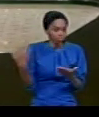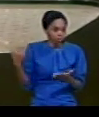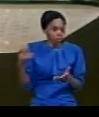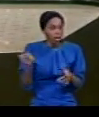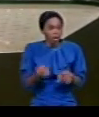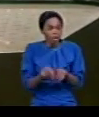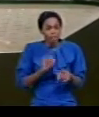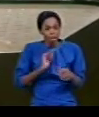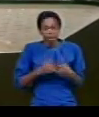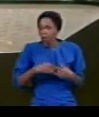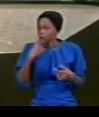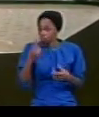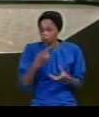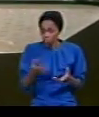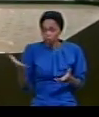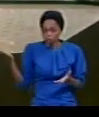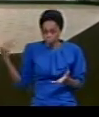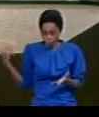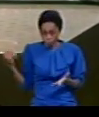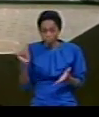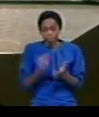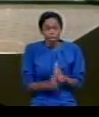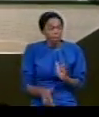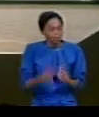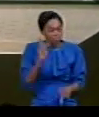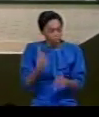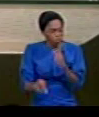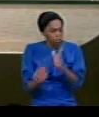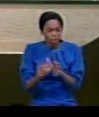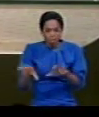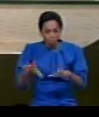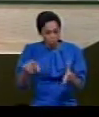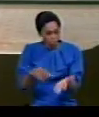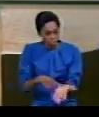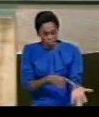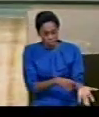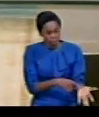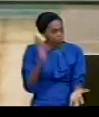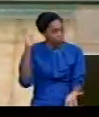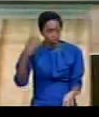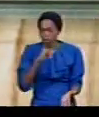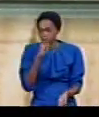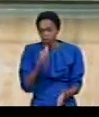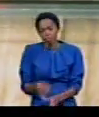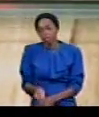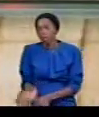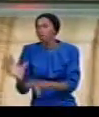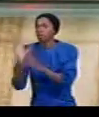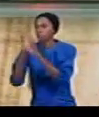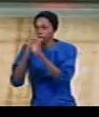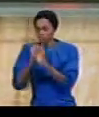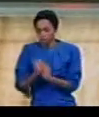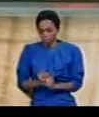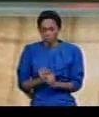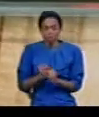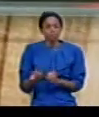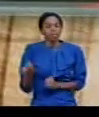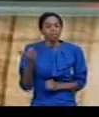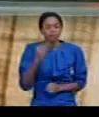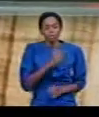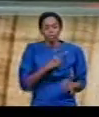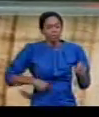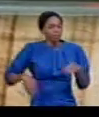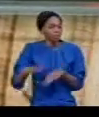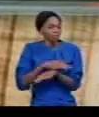time past, that they which do such things shall not inherit the kingdom of God. What